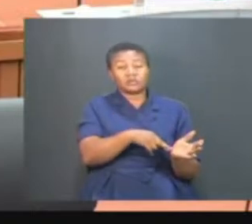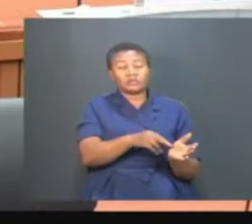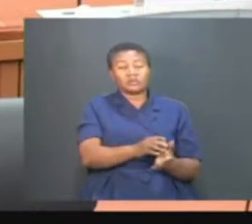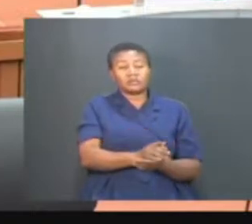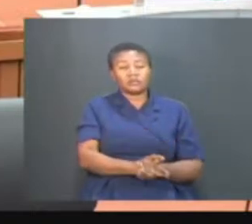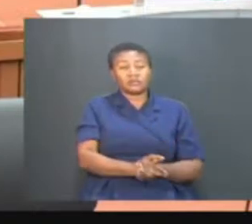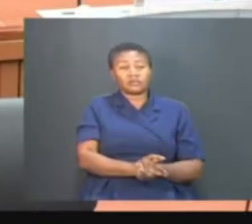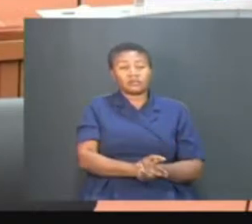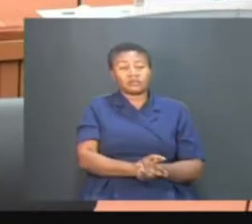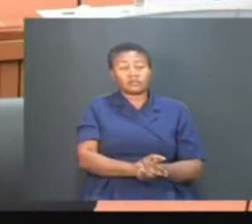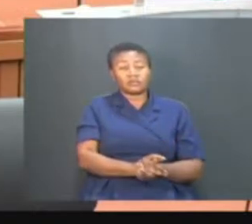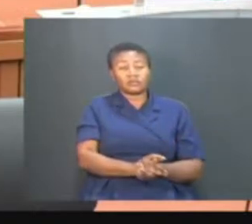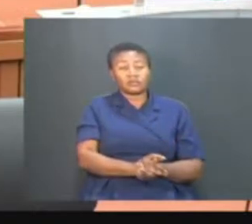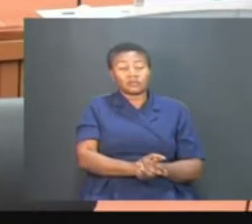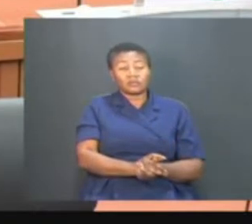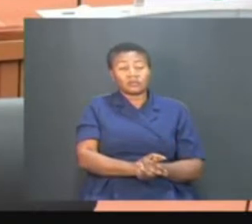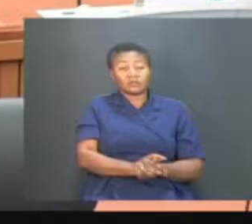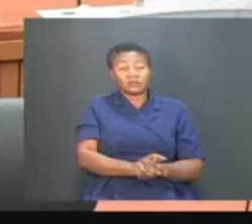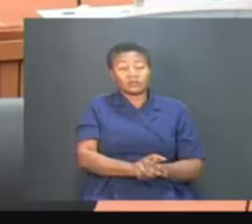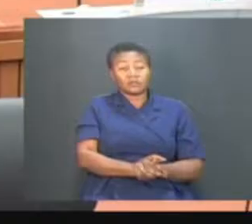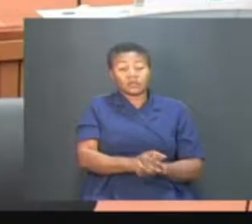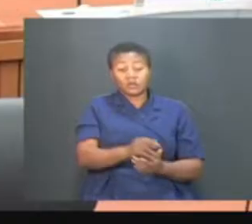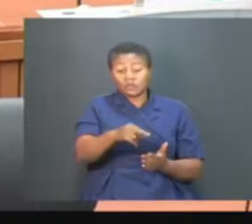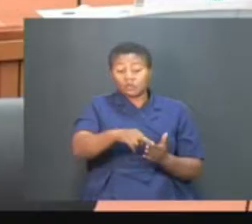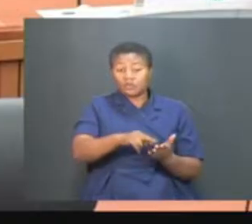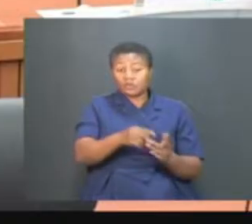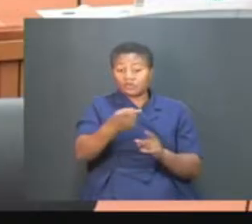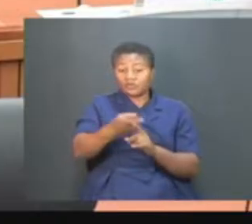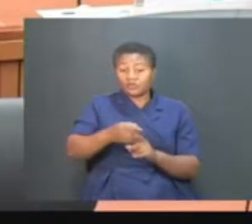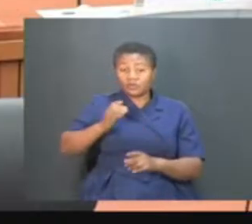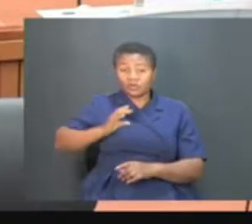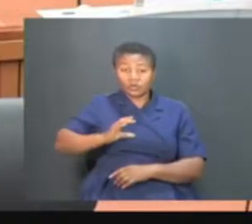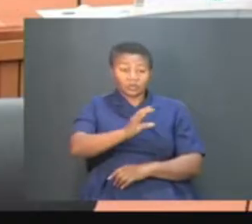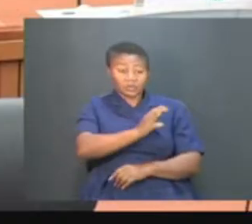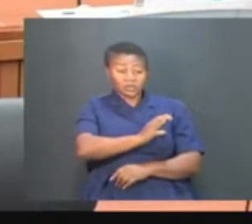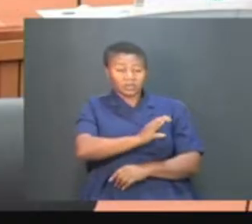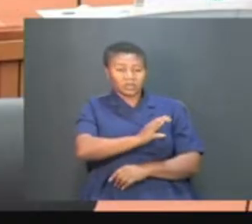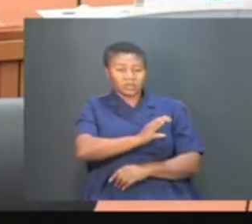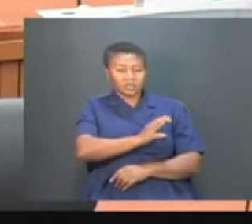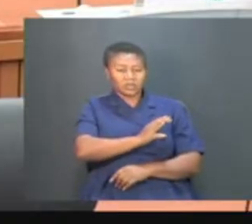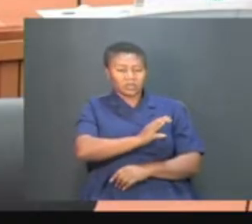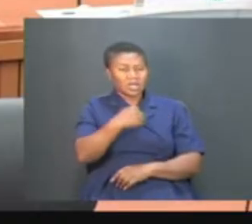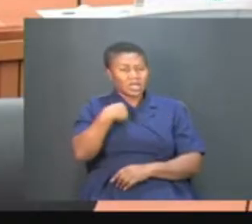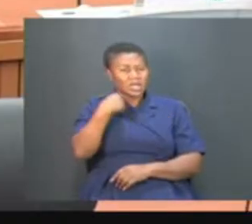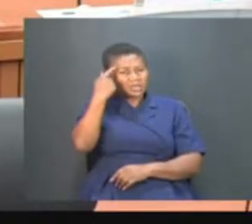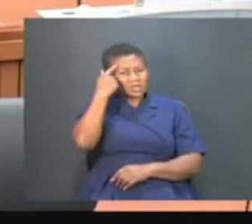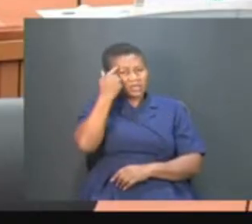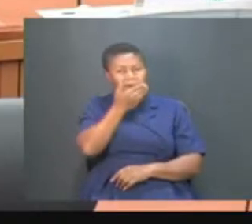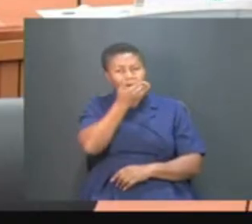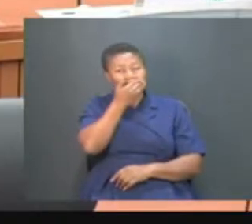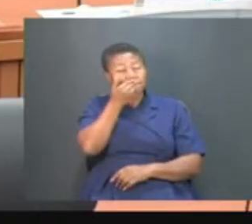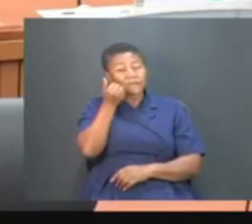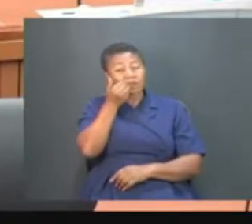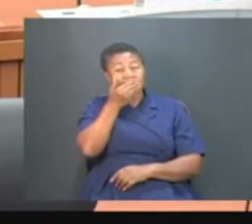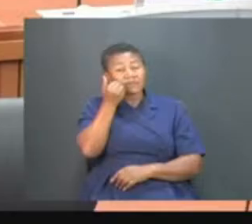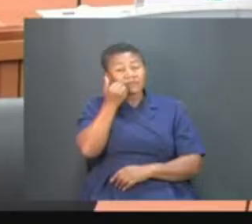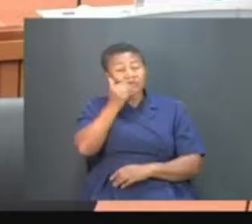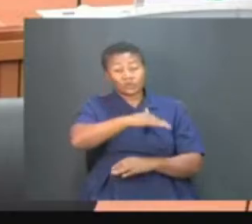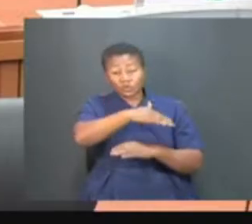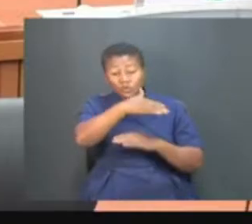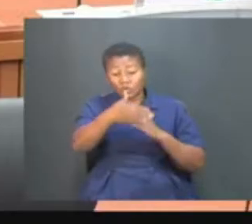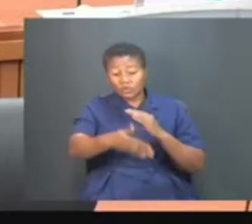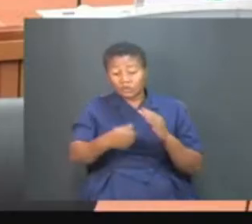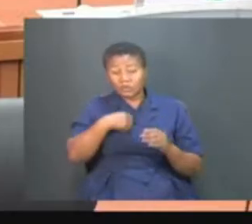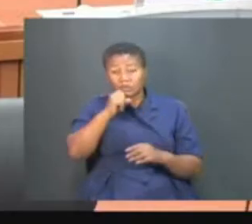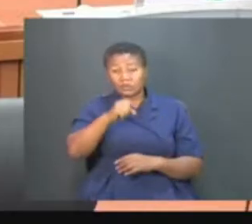The report of the committee, and Mr. Speaker, the best conclusion I can say about this